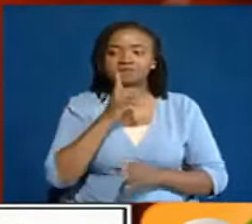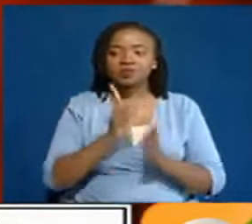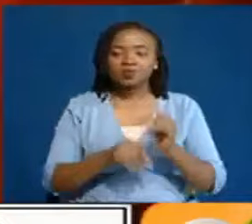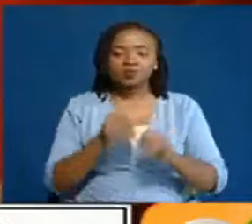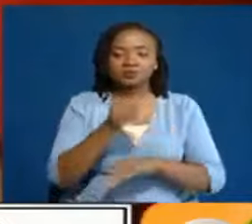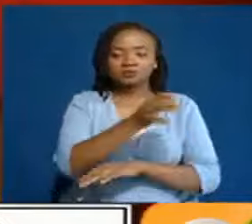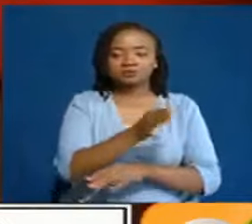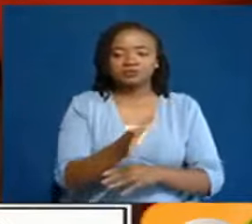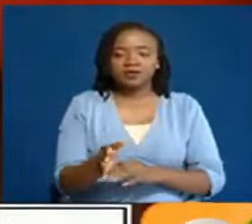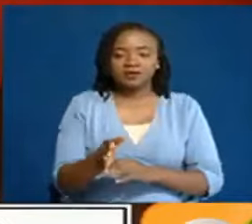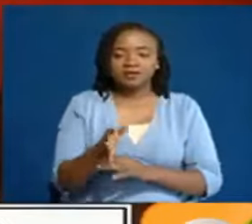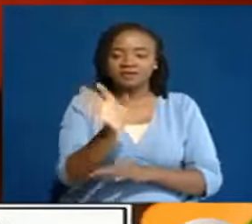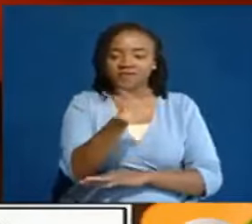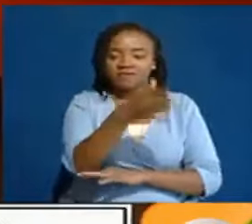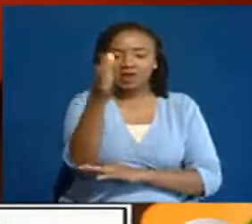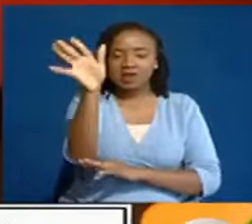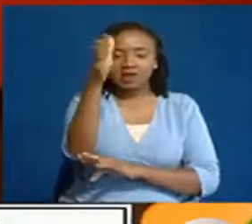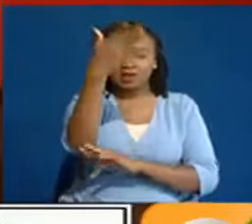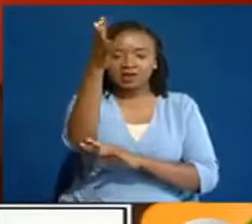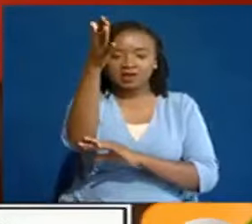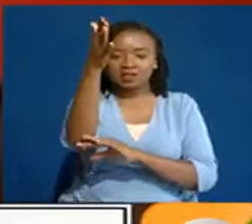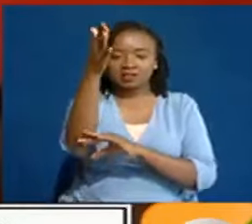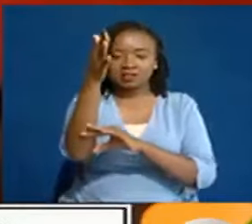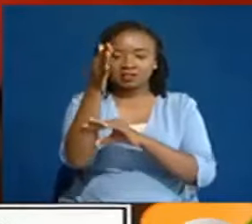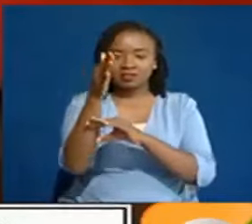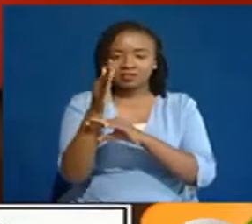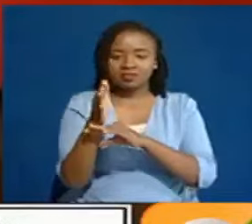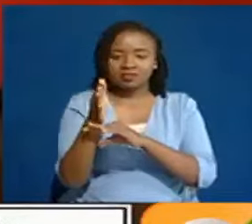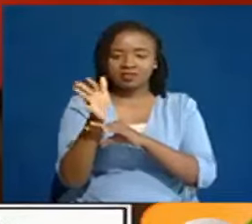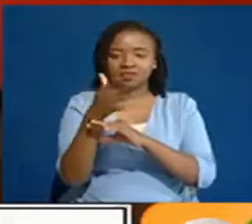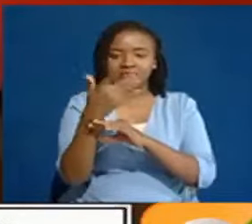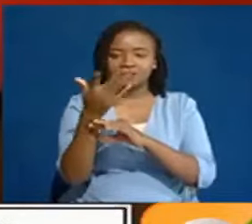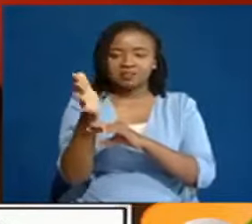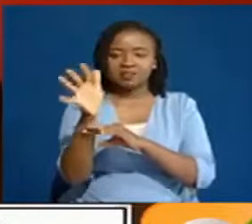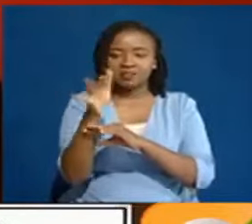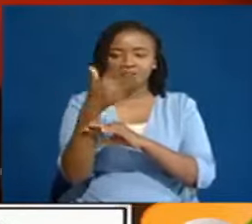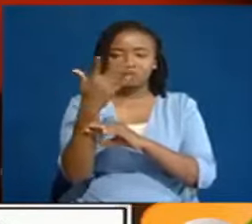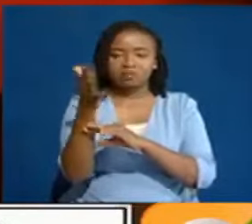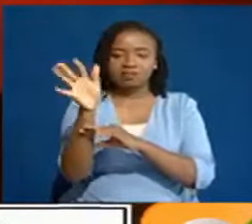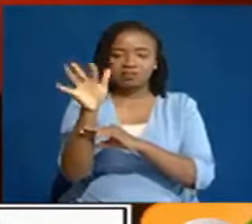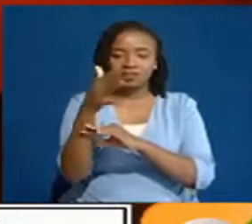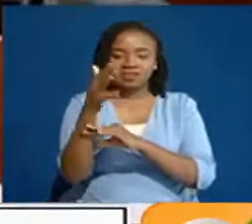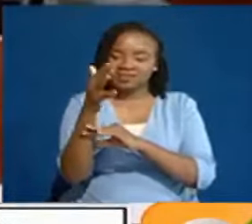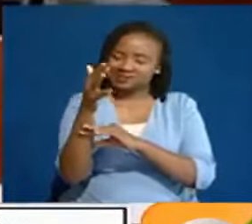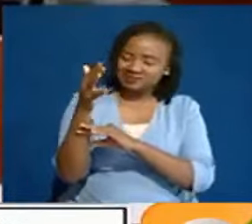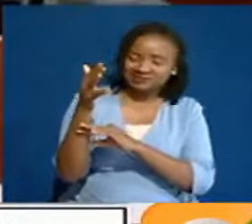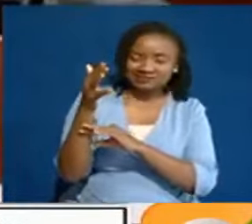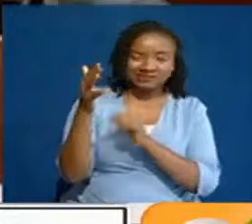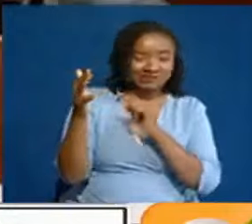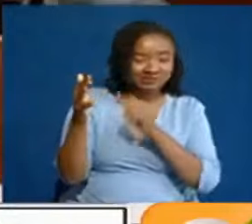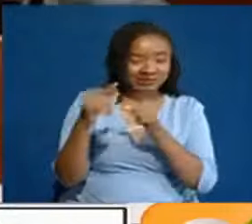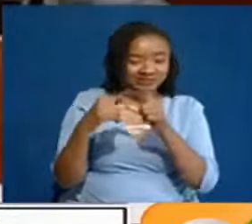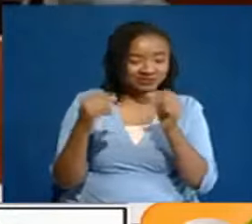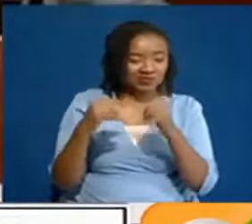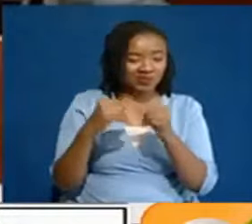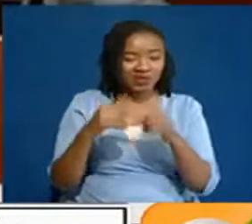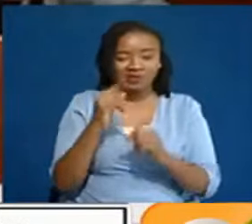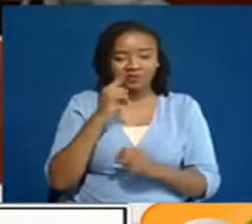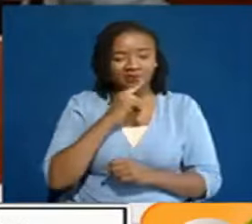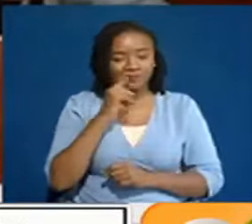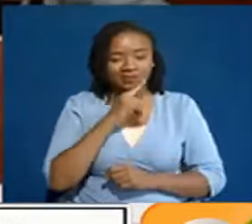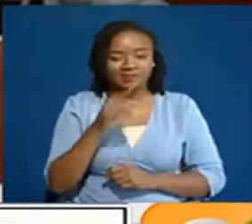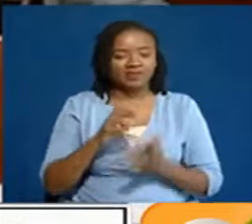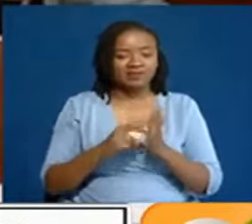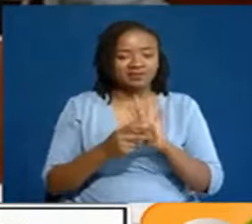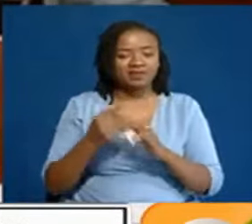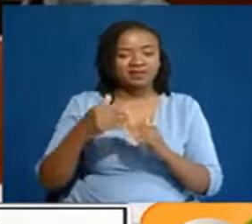mulingoti nusu. Honorable Speaker, these are weighty issues. That the 291 members